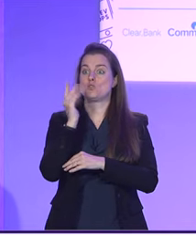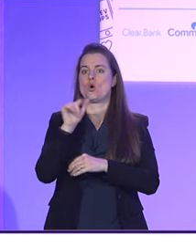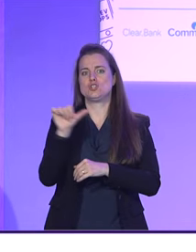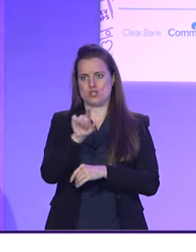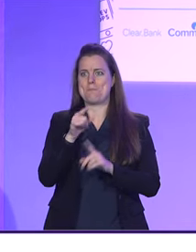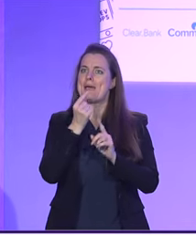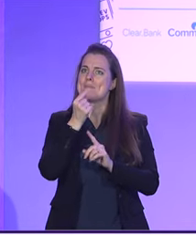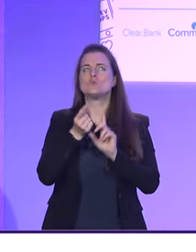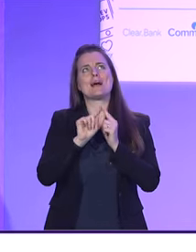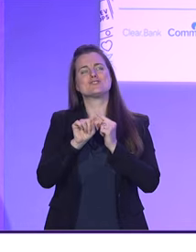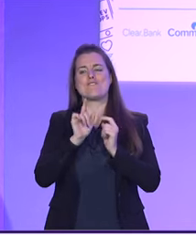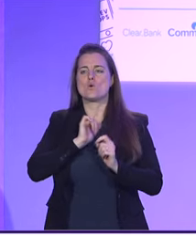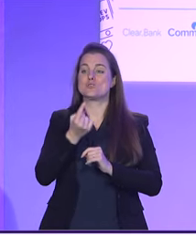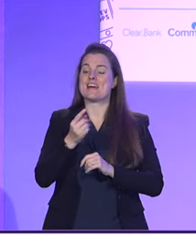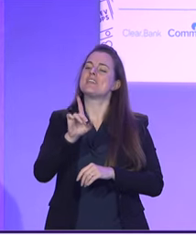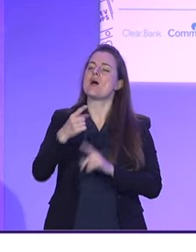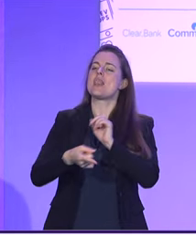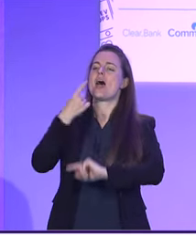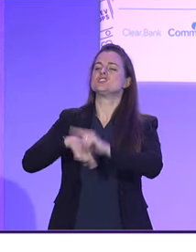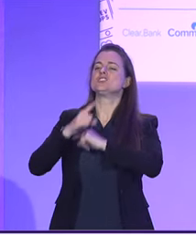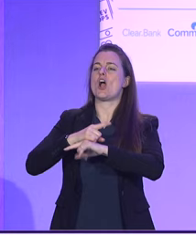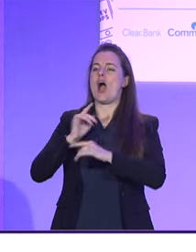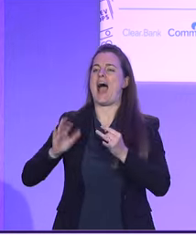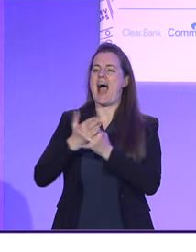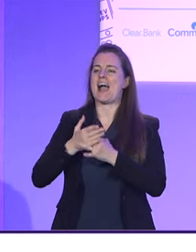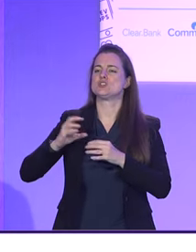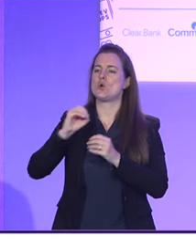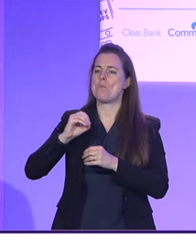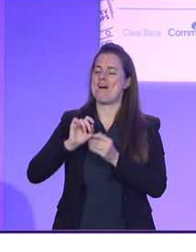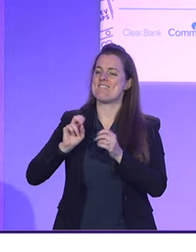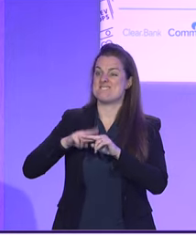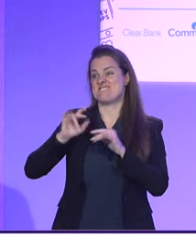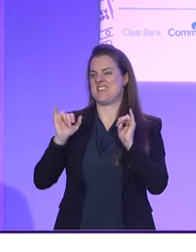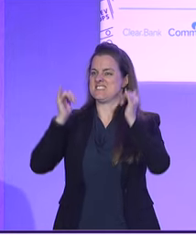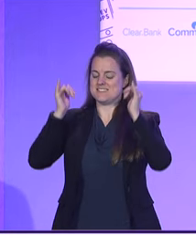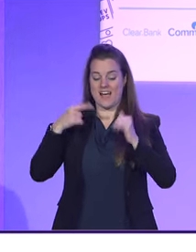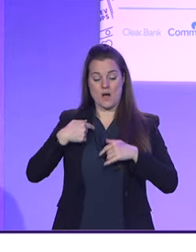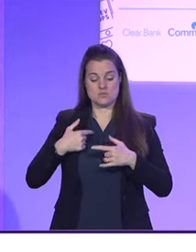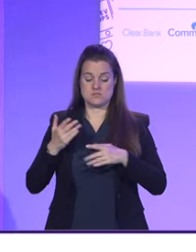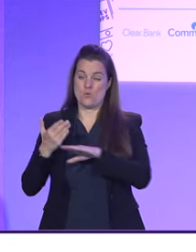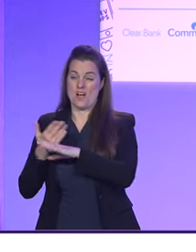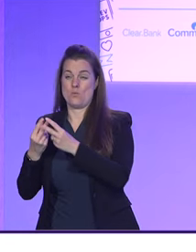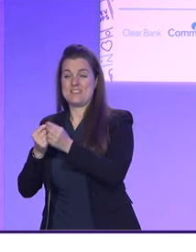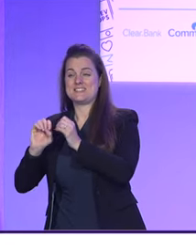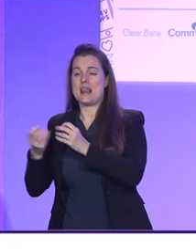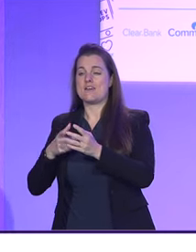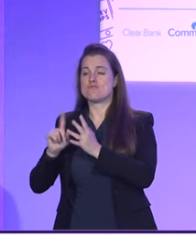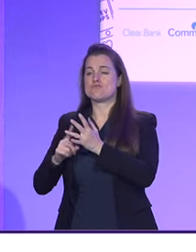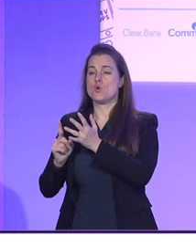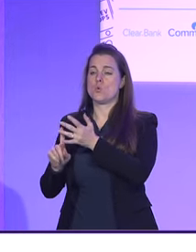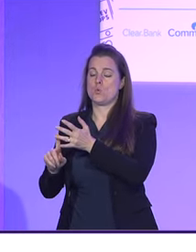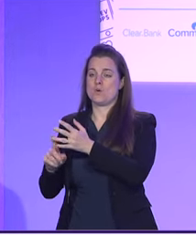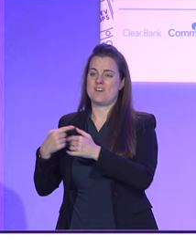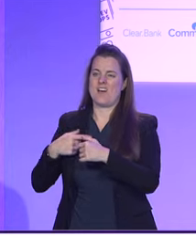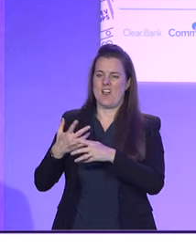last year, it was Hacktoberfest. I joined Deliveroo, and I was trying to drum up support for other people to contribute, because I'm a big fan of the